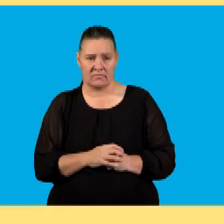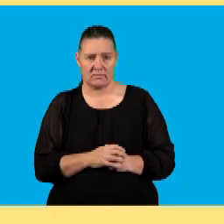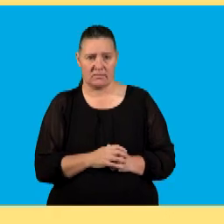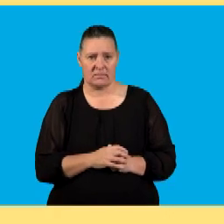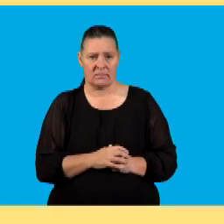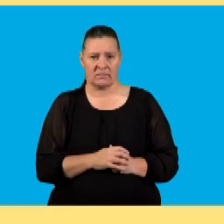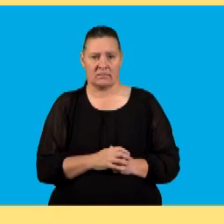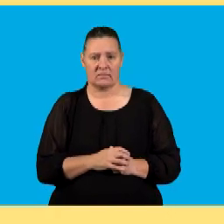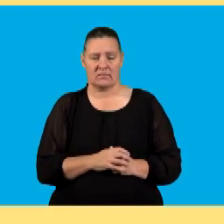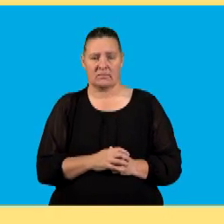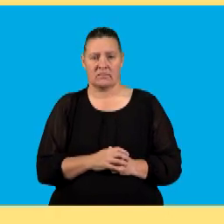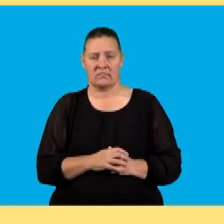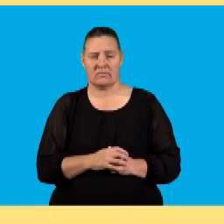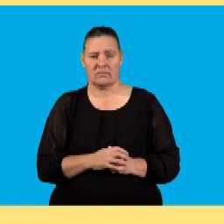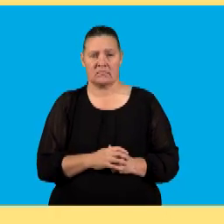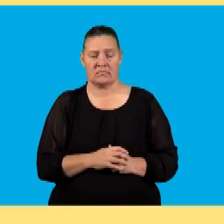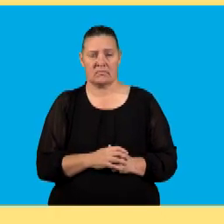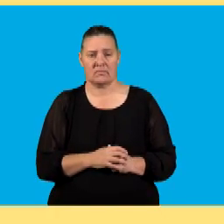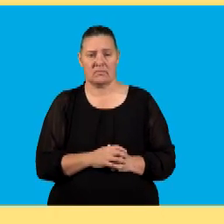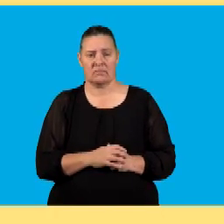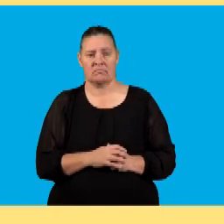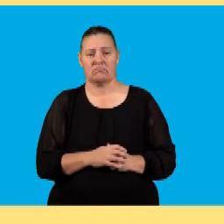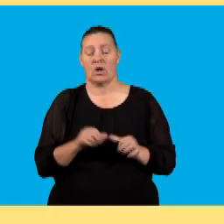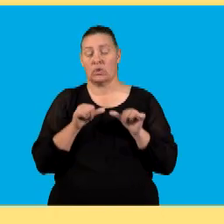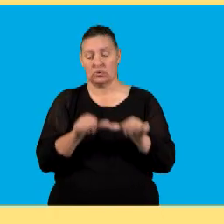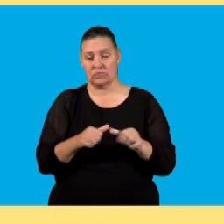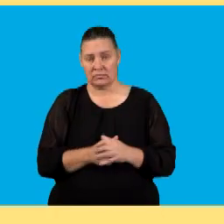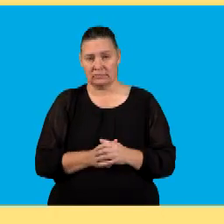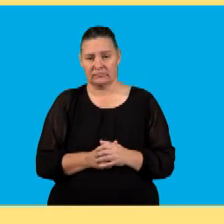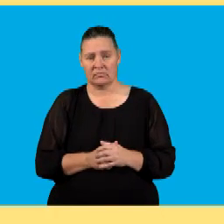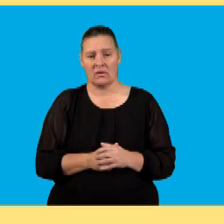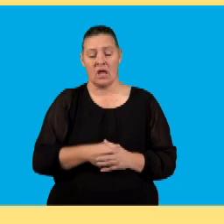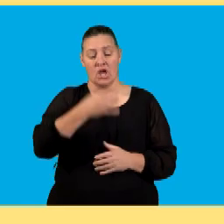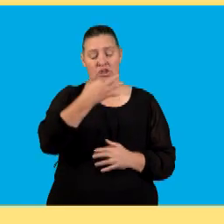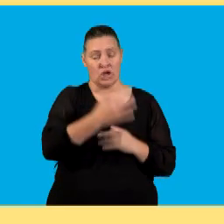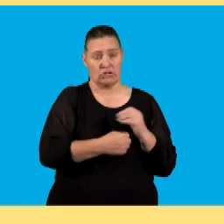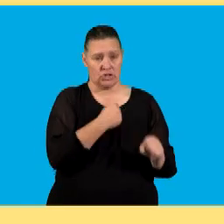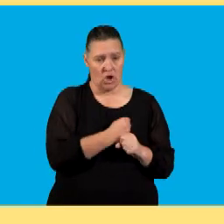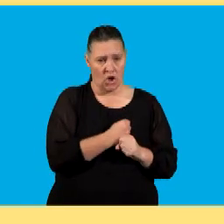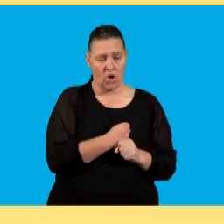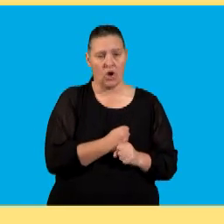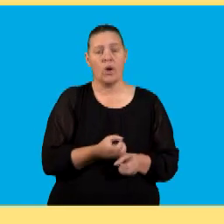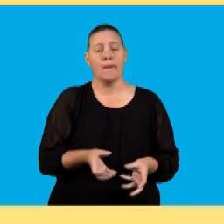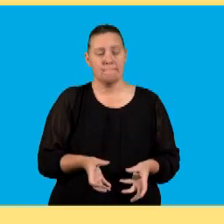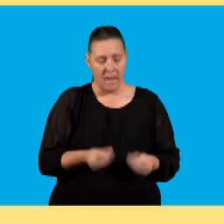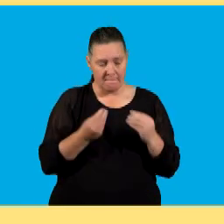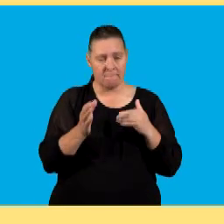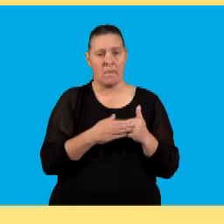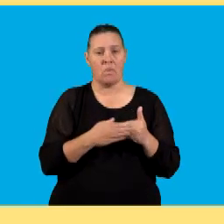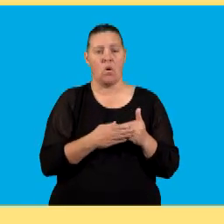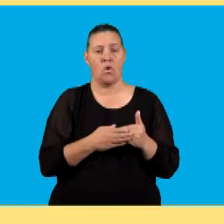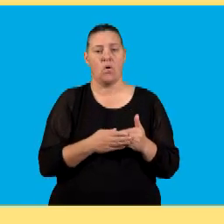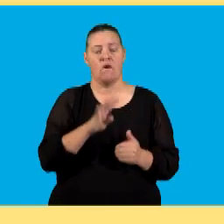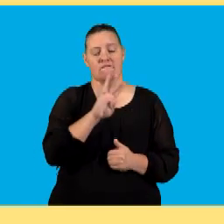That is his monthly starting salary. Let's continue. In year three, he'll get